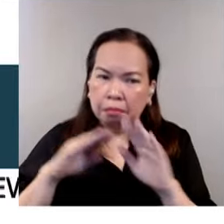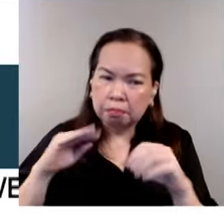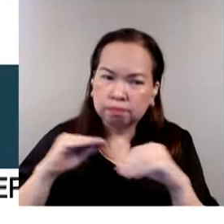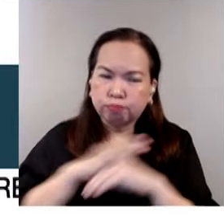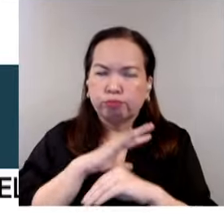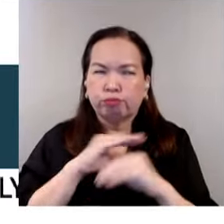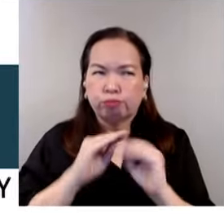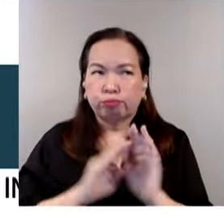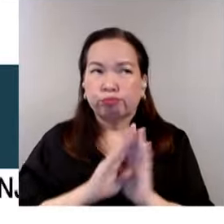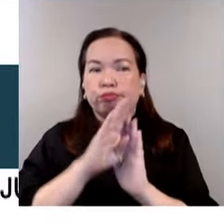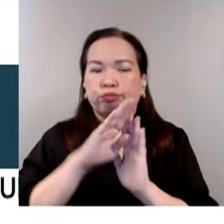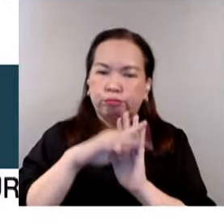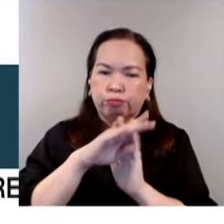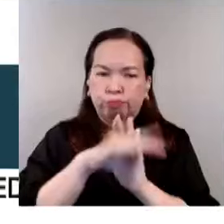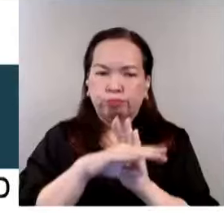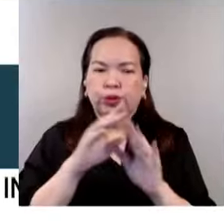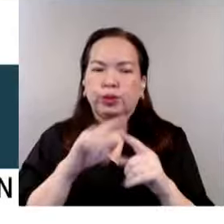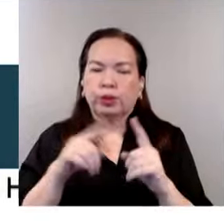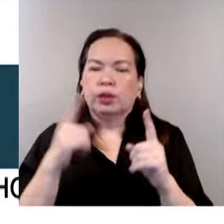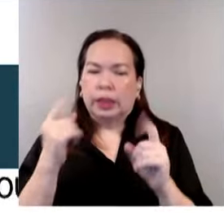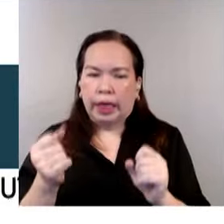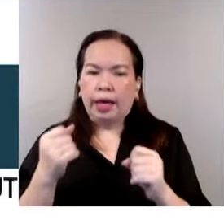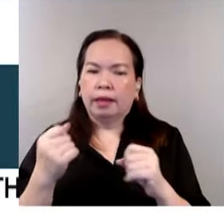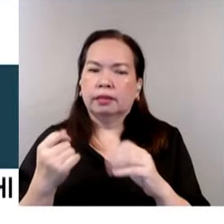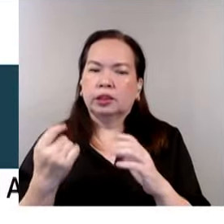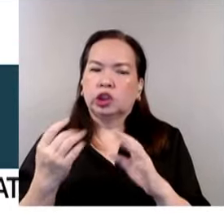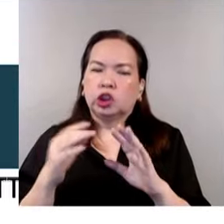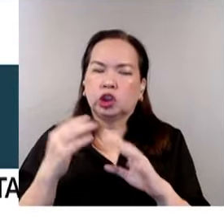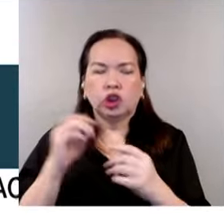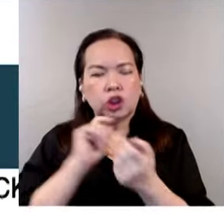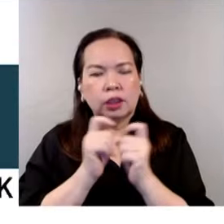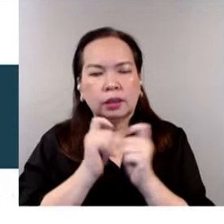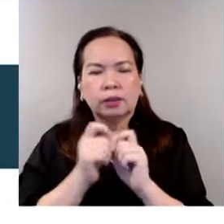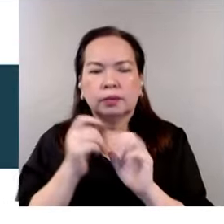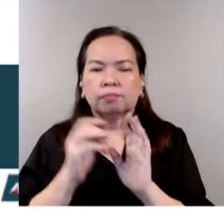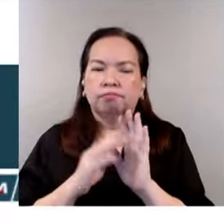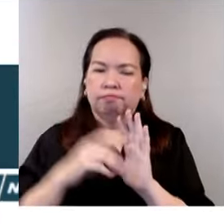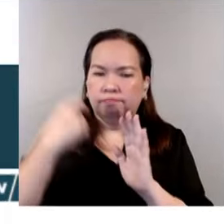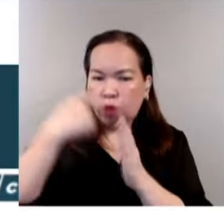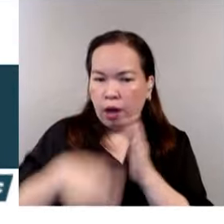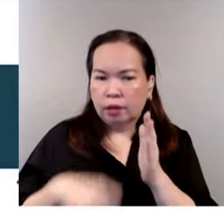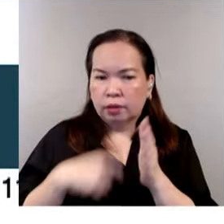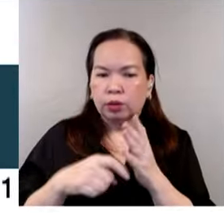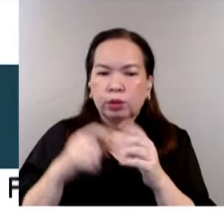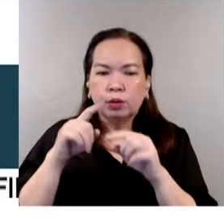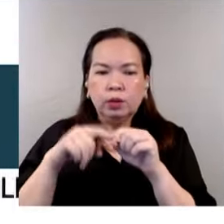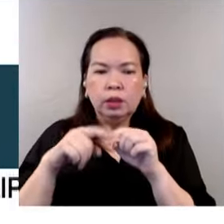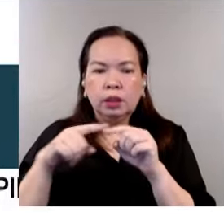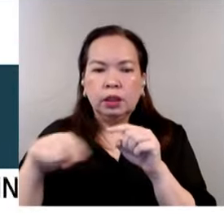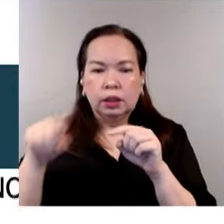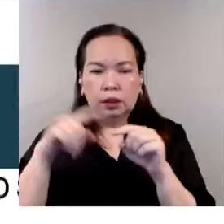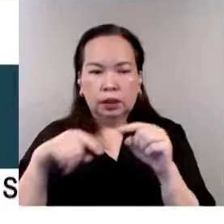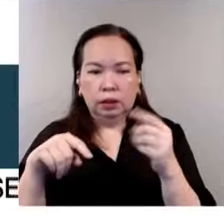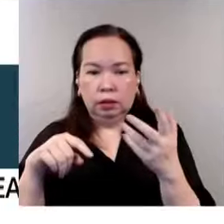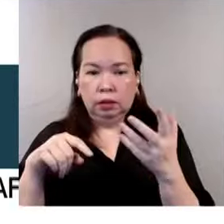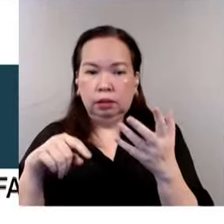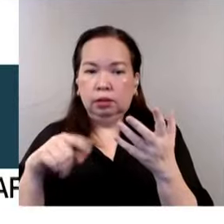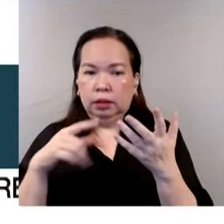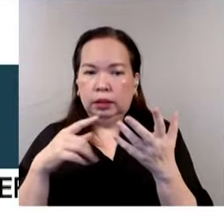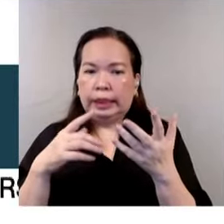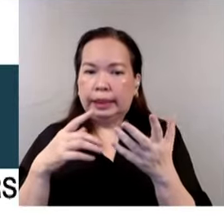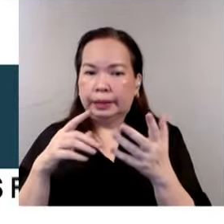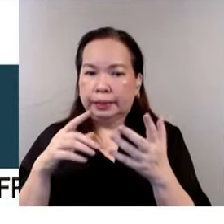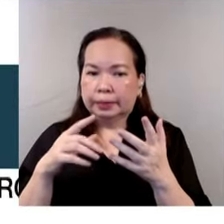supply. Yun ang nagpapabago ng direksyon ng presyo. Fluctuating talaga yung demand ng China at saka ng US. Eh, alam naman natin na